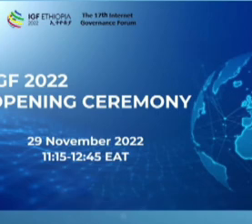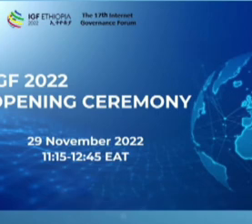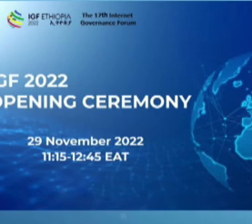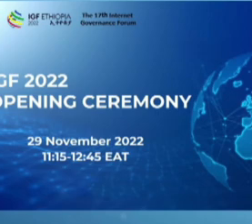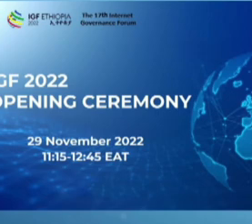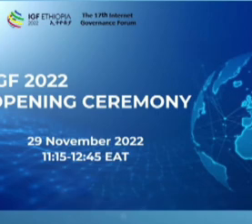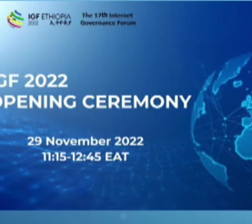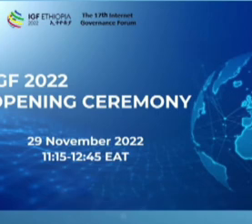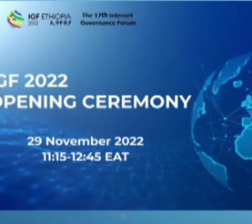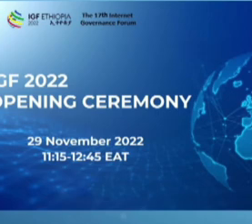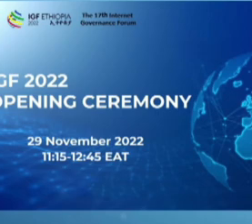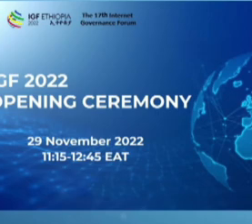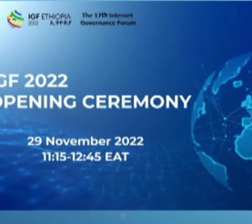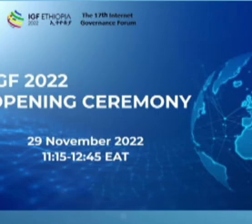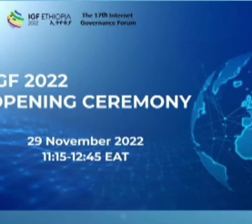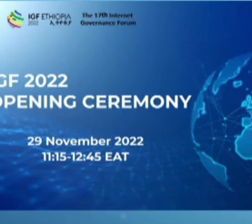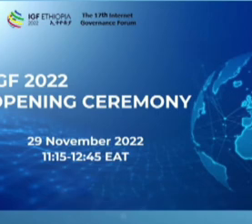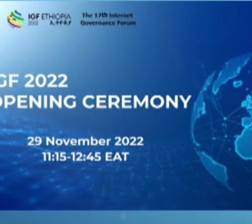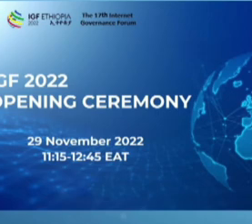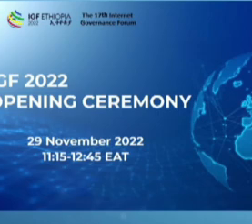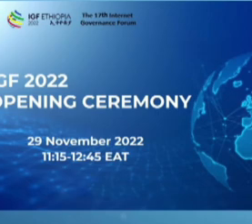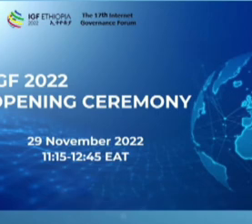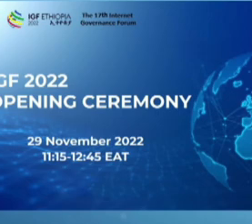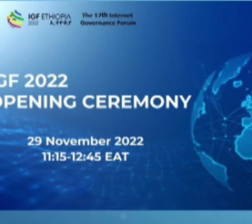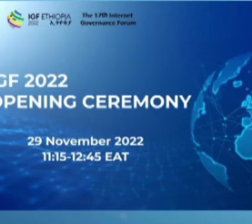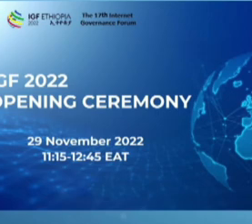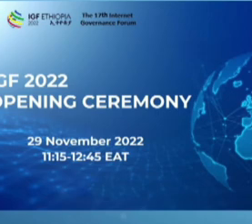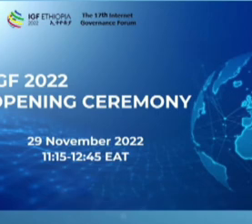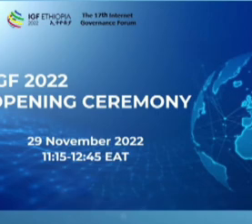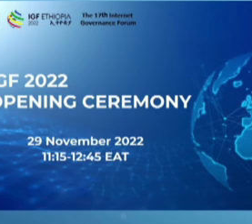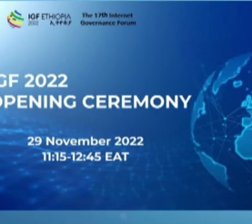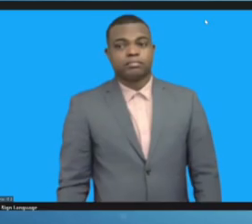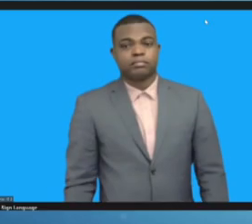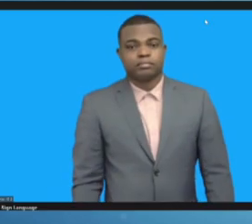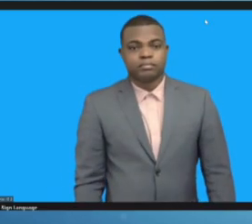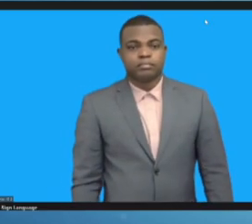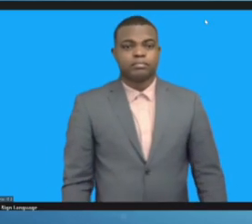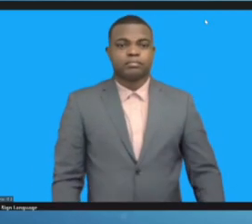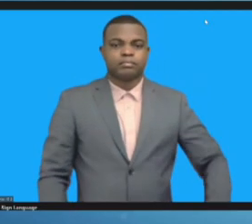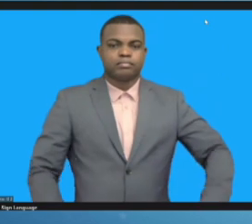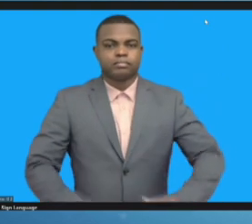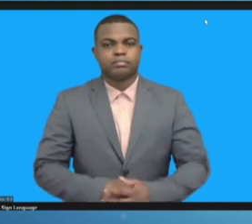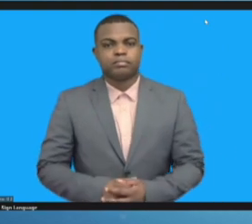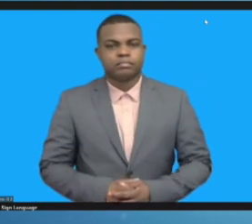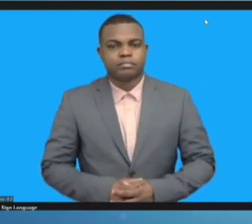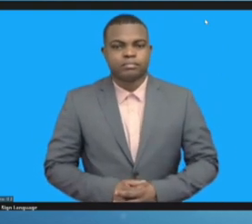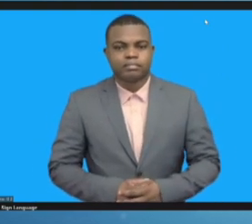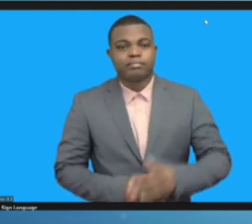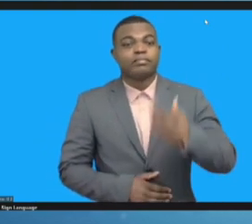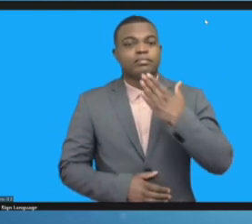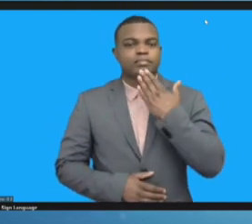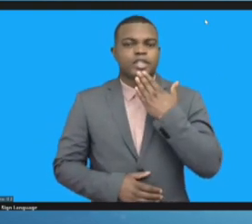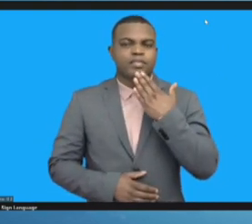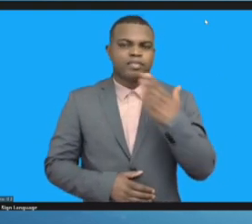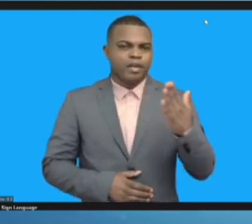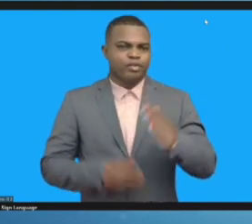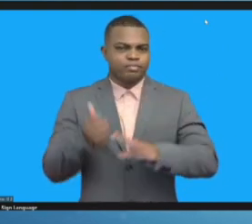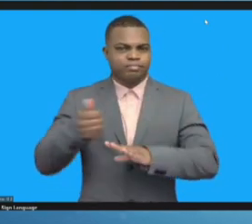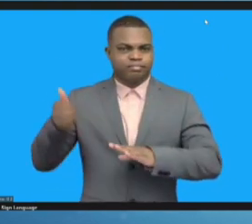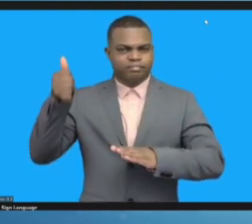His Excellency Dr. Abiy Ahmed, Prime Minister of the Federal Democratic Republic of